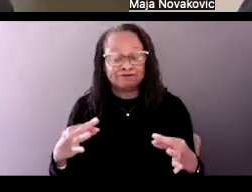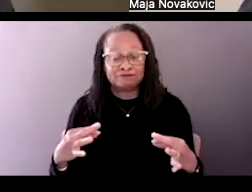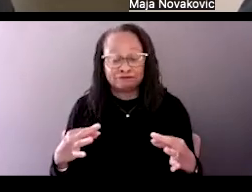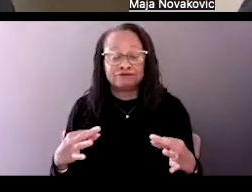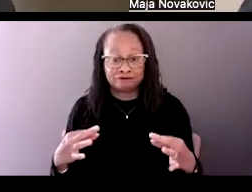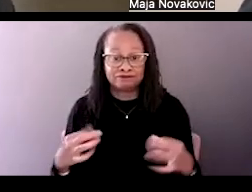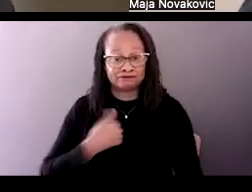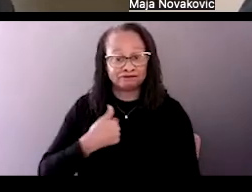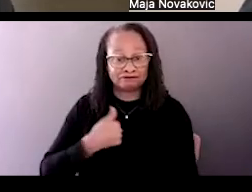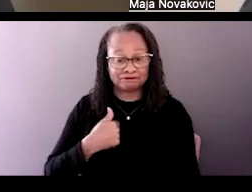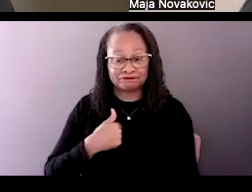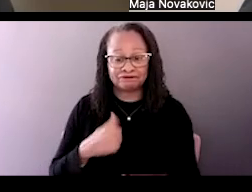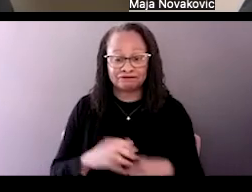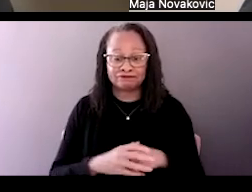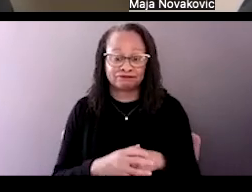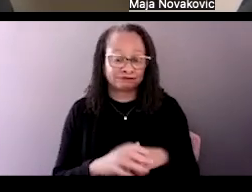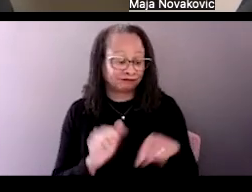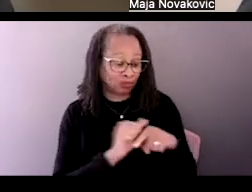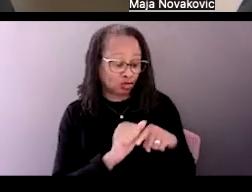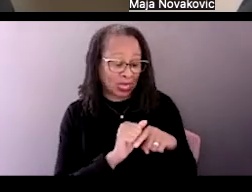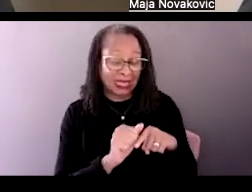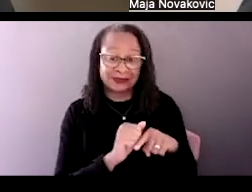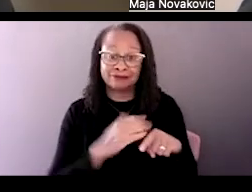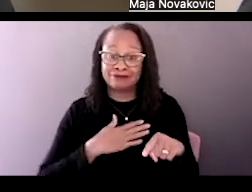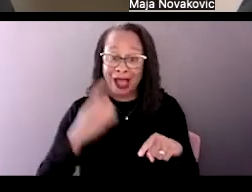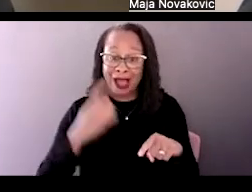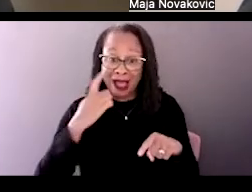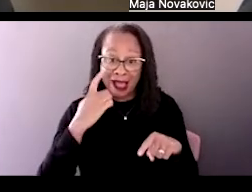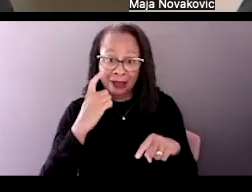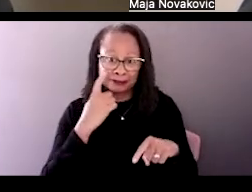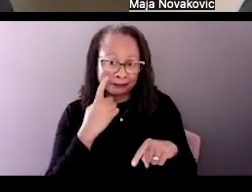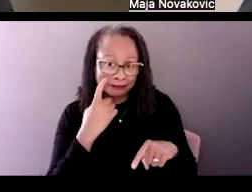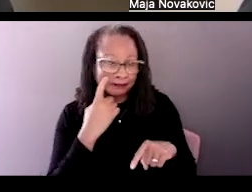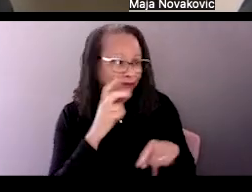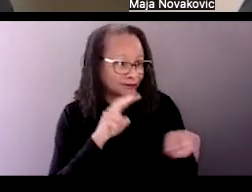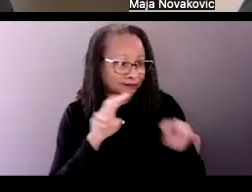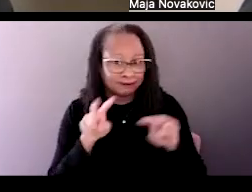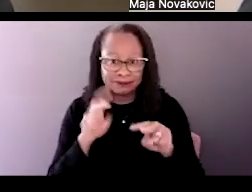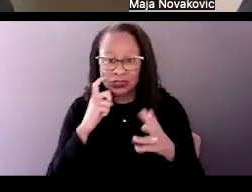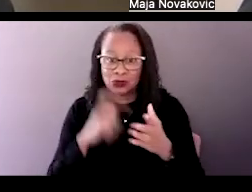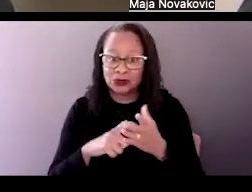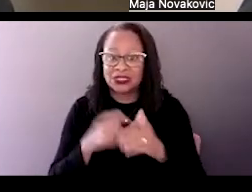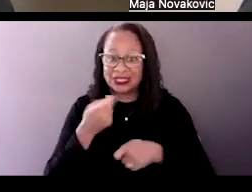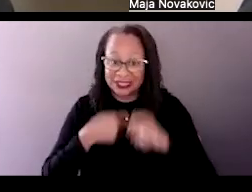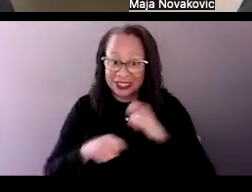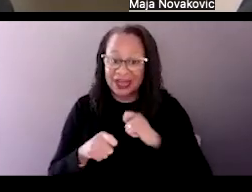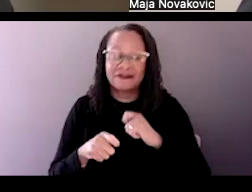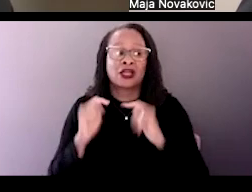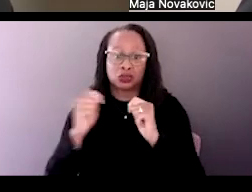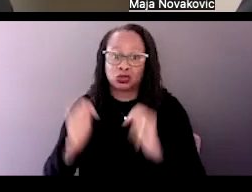train my eye instead of training the hand.